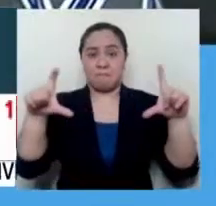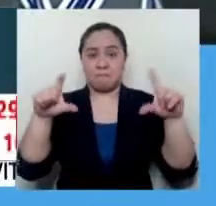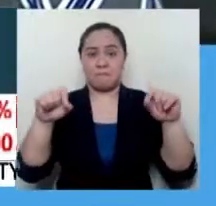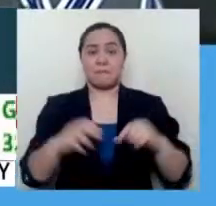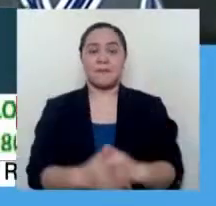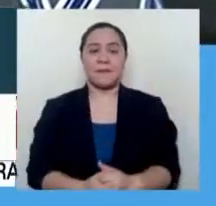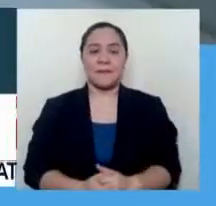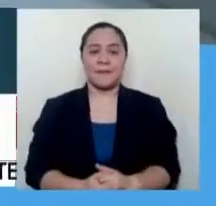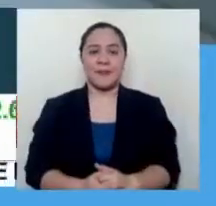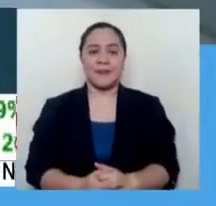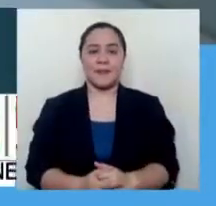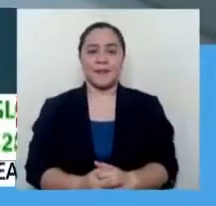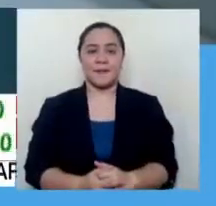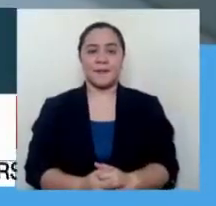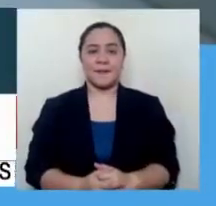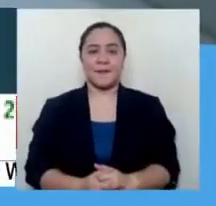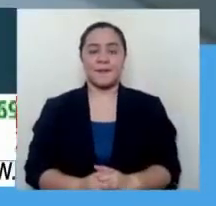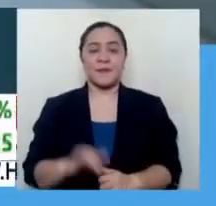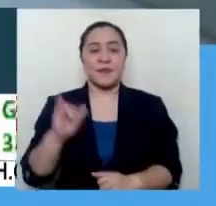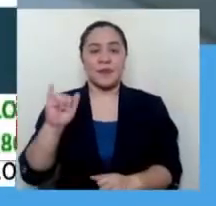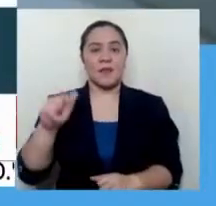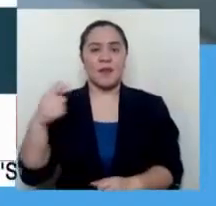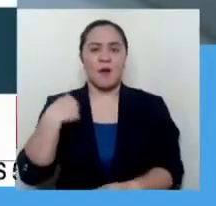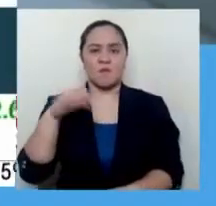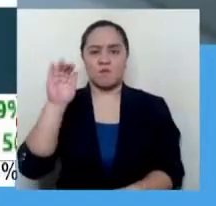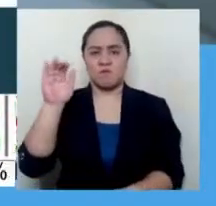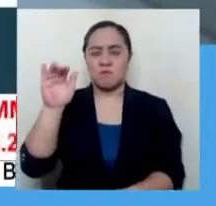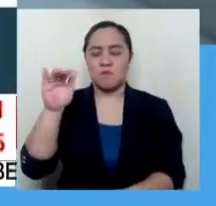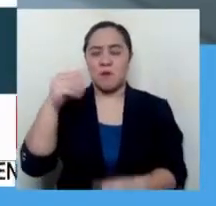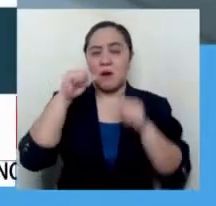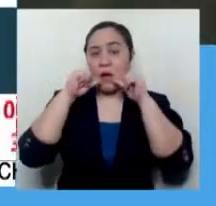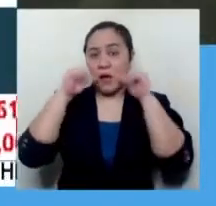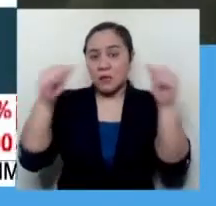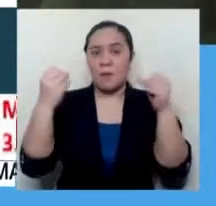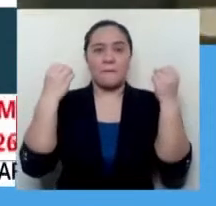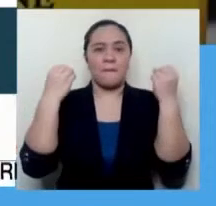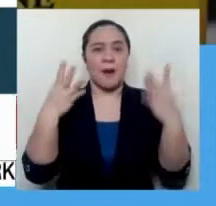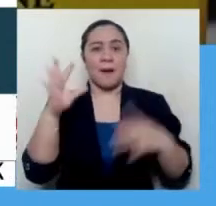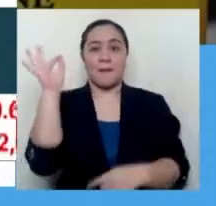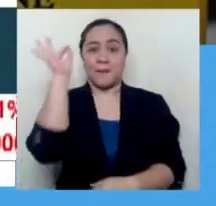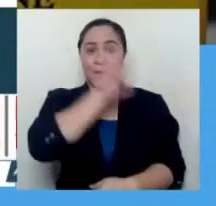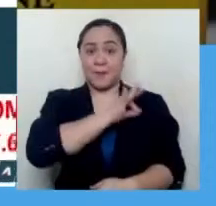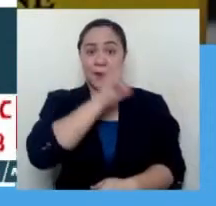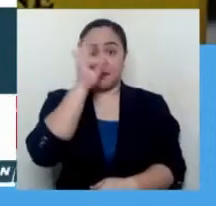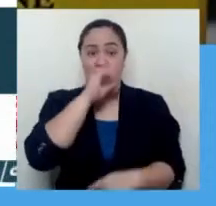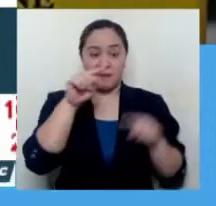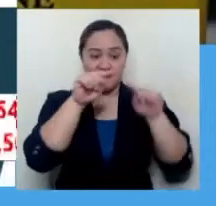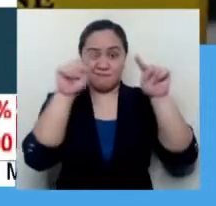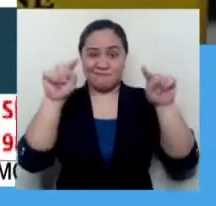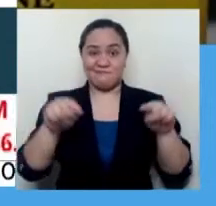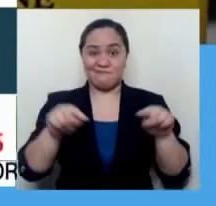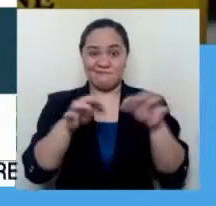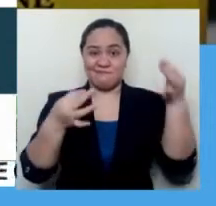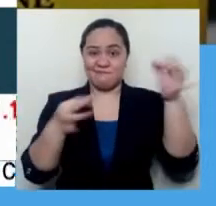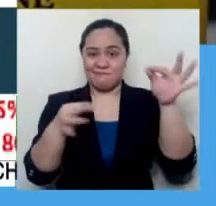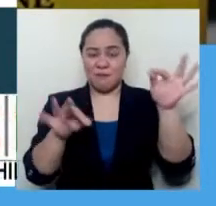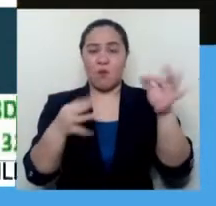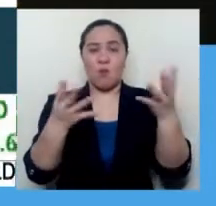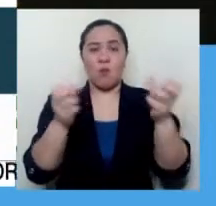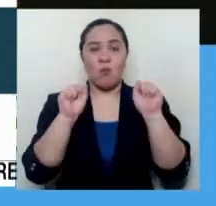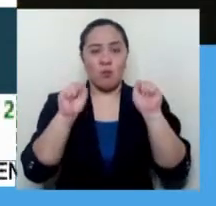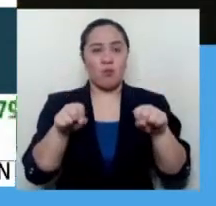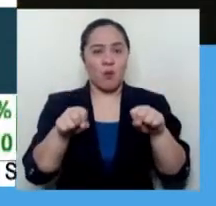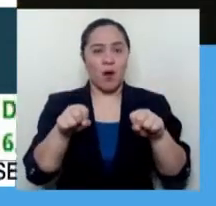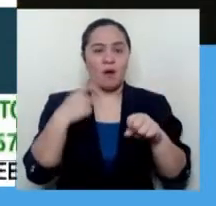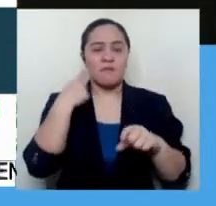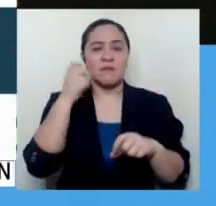Yun din po ang panawagan namin na marami po kasi ngayon lumalabas na mga nag-o-offer na gustong na pwede daw silang magbigay